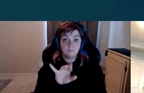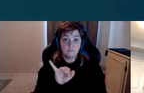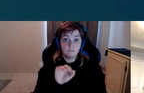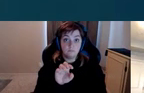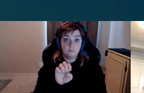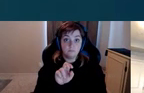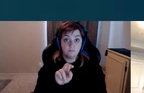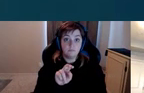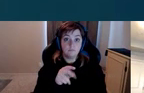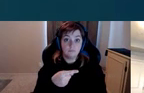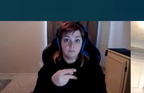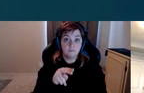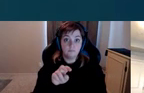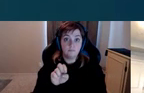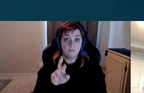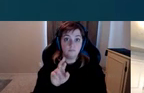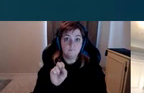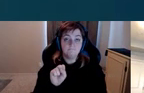So